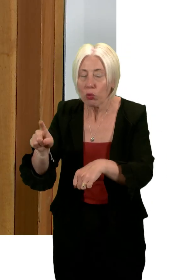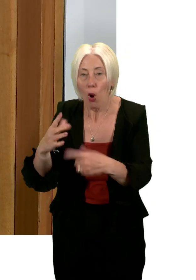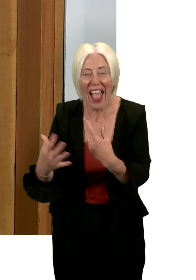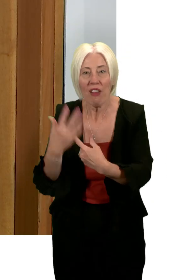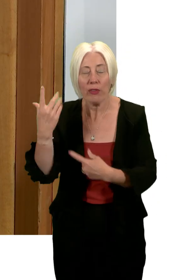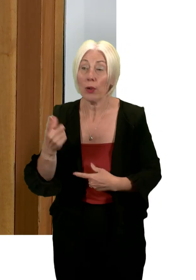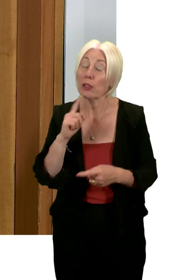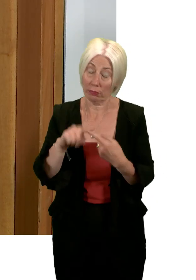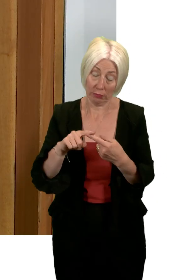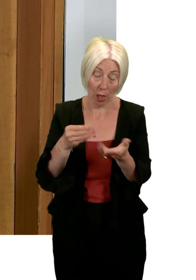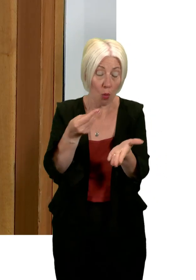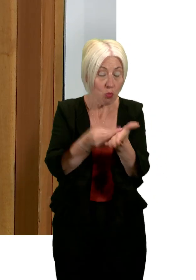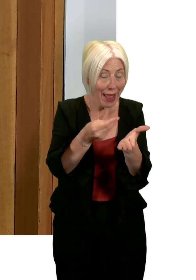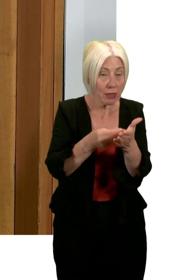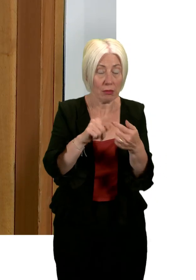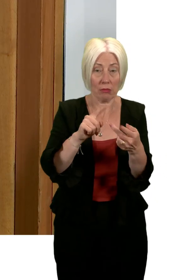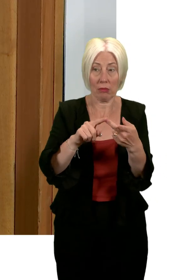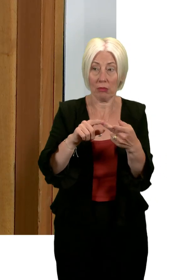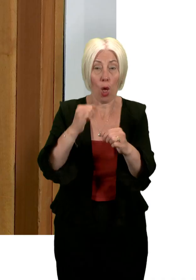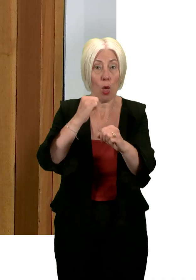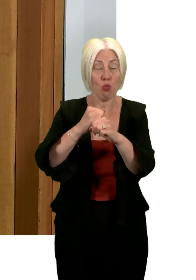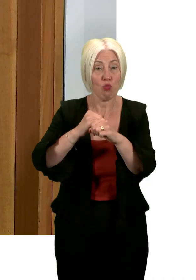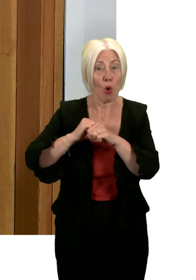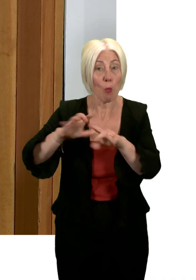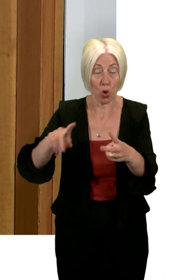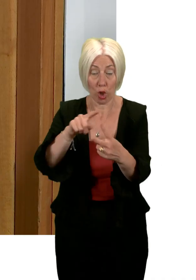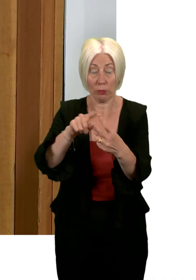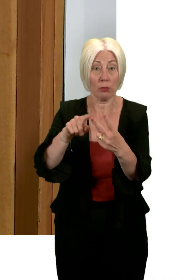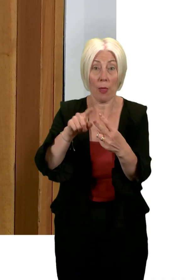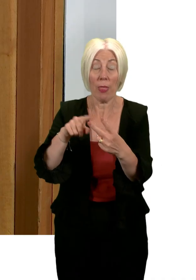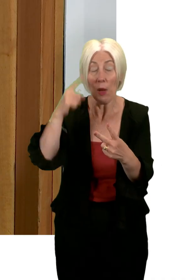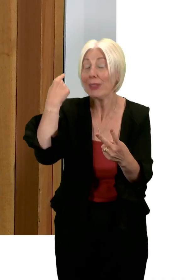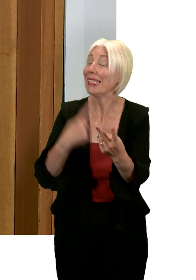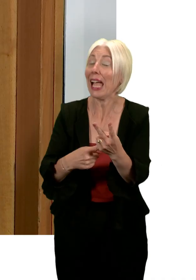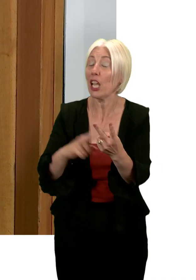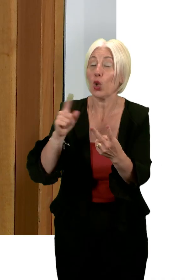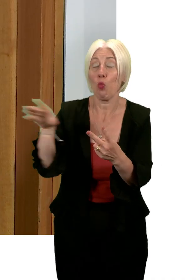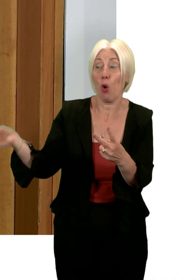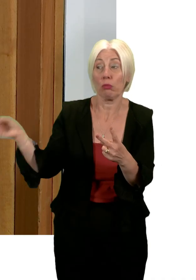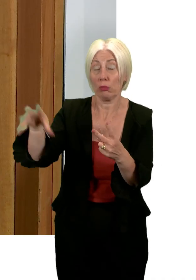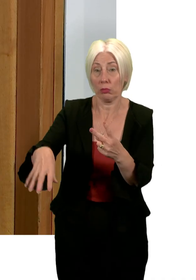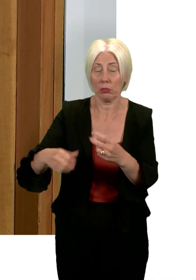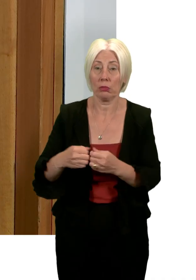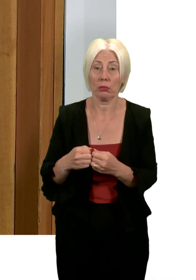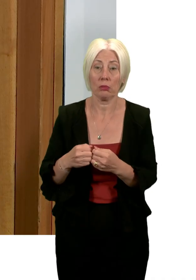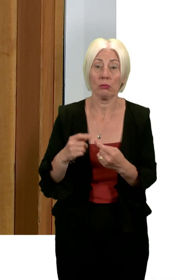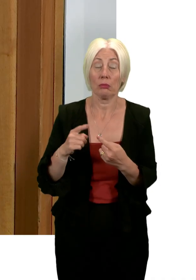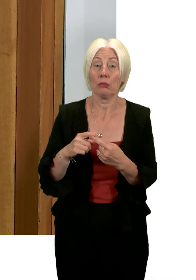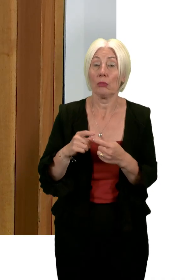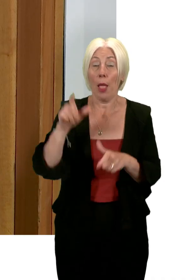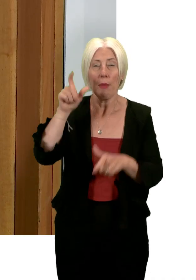it's price and promotions that are going to be the main drivers of food choice. Half of those